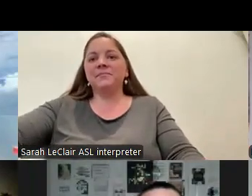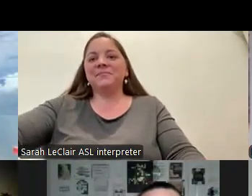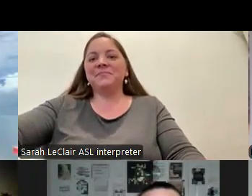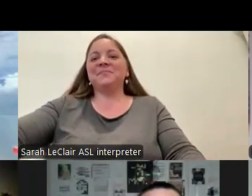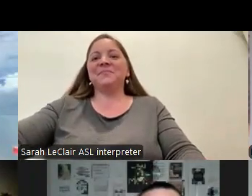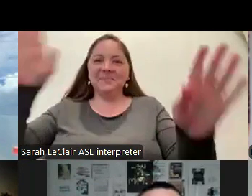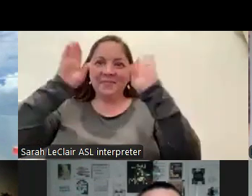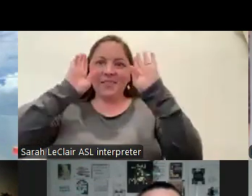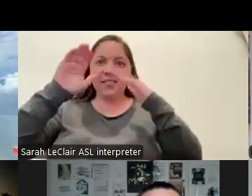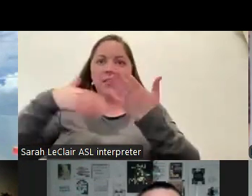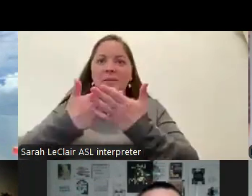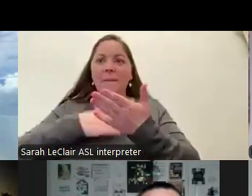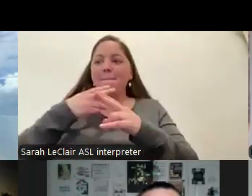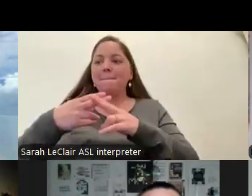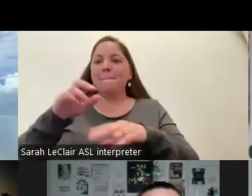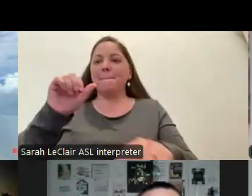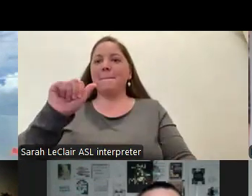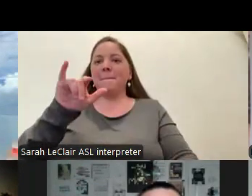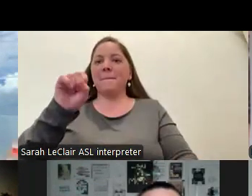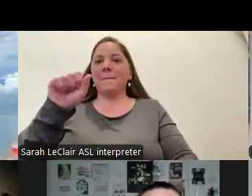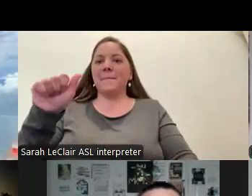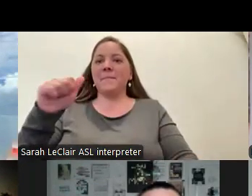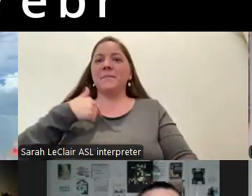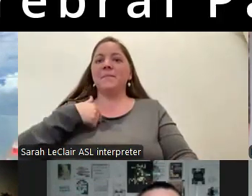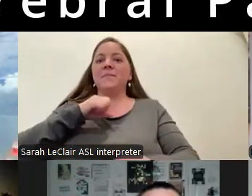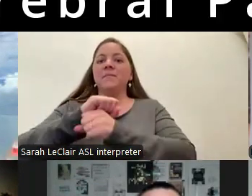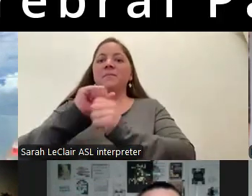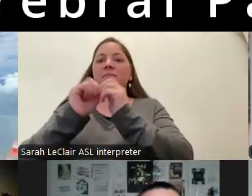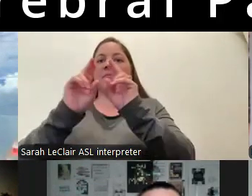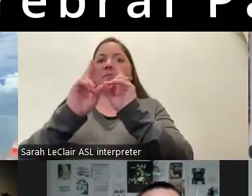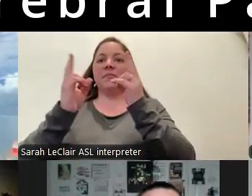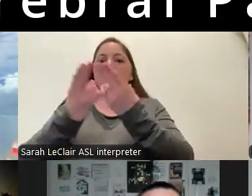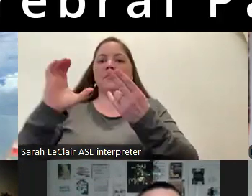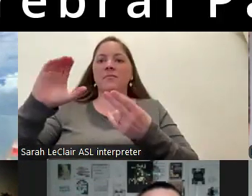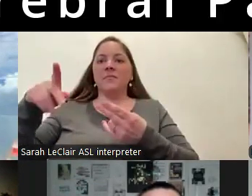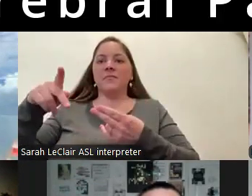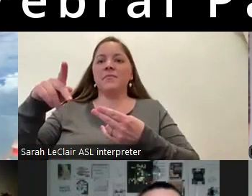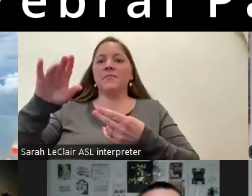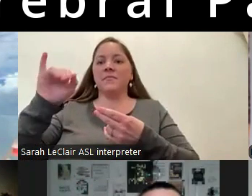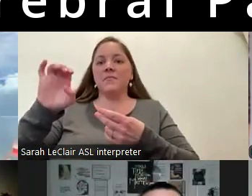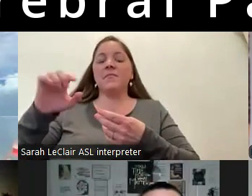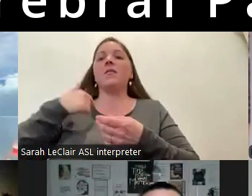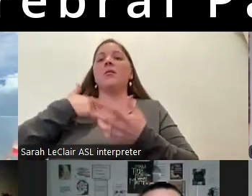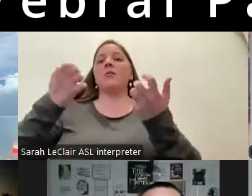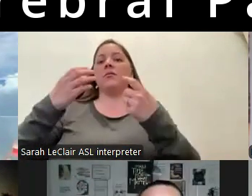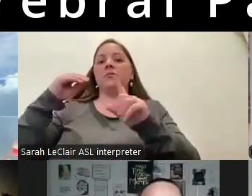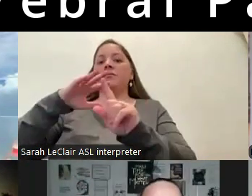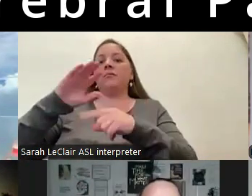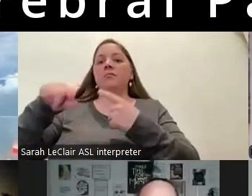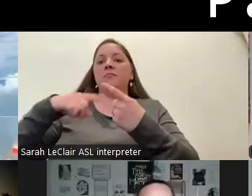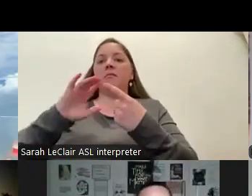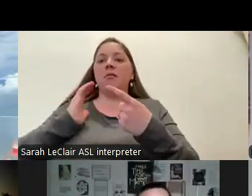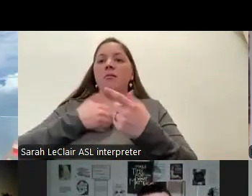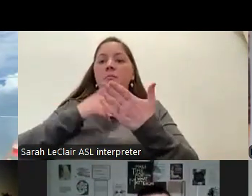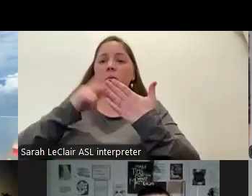everyone. My name is Alyssa Nieto with United Cerebral Palsy of the Inland Empire. I just wanted to highlight one of the programs that we